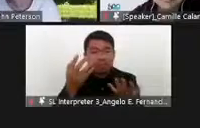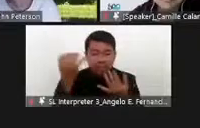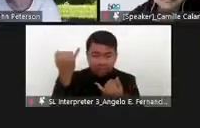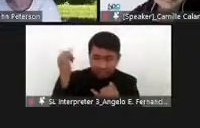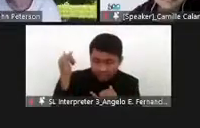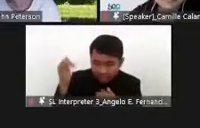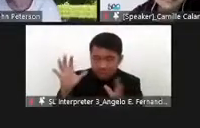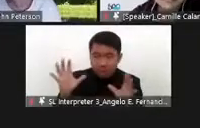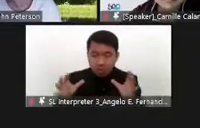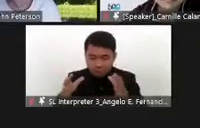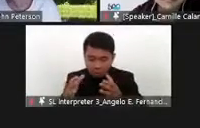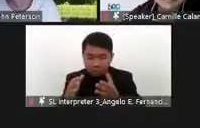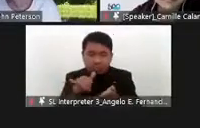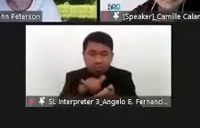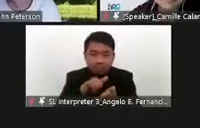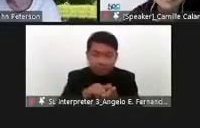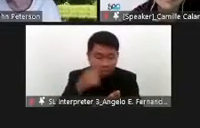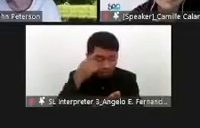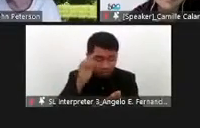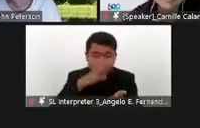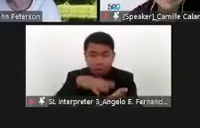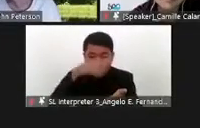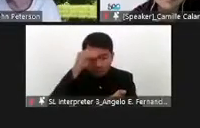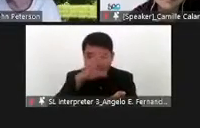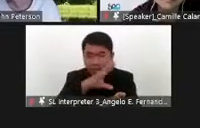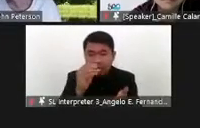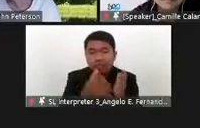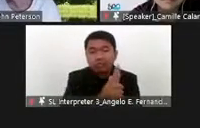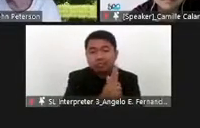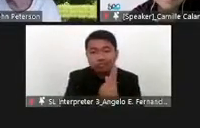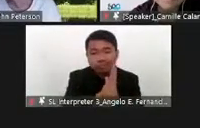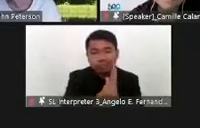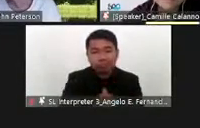of this inherent indigenous learning and skills?